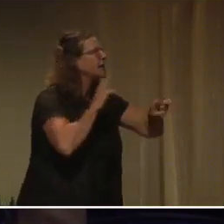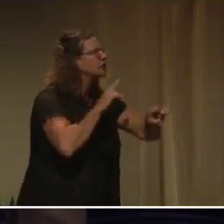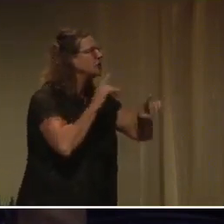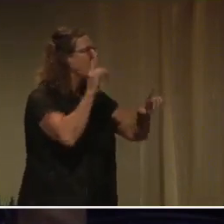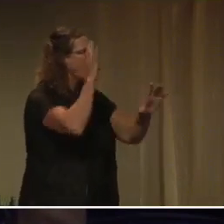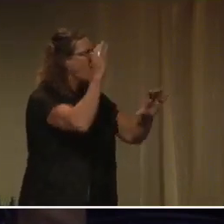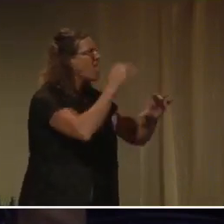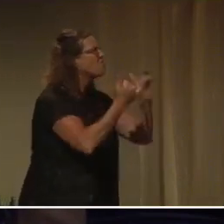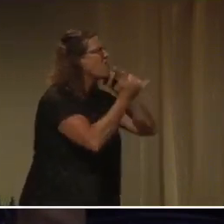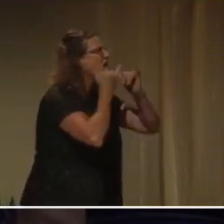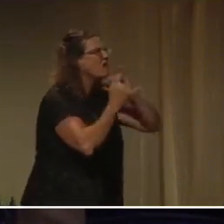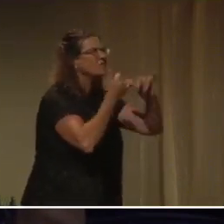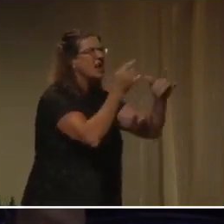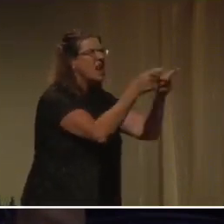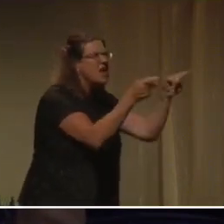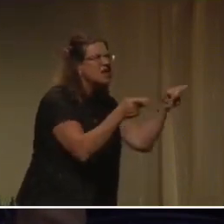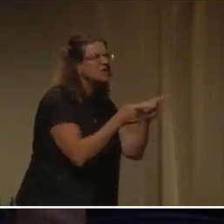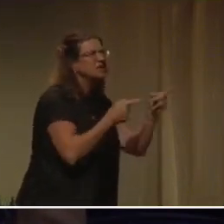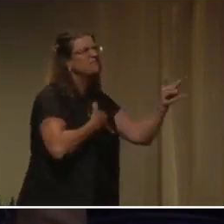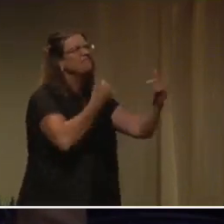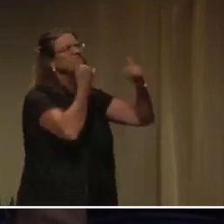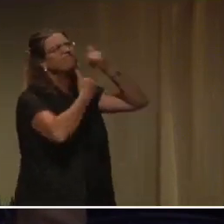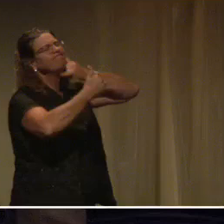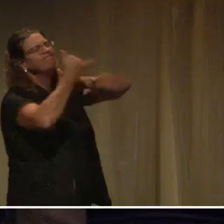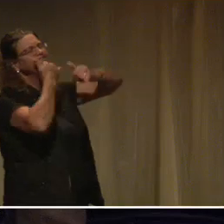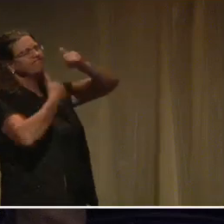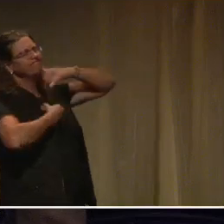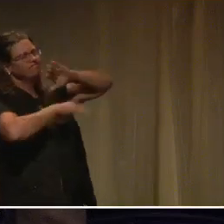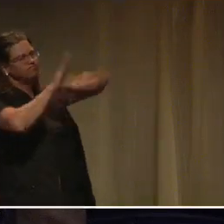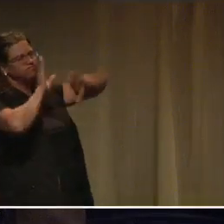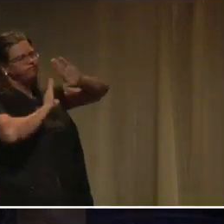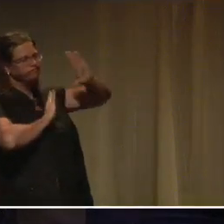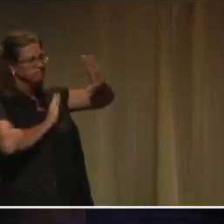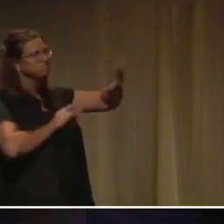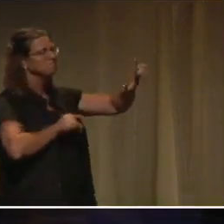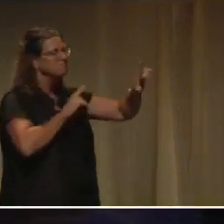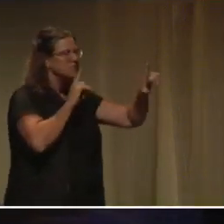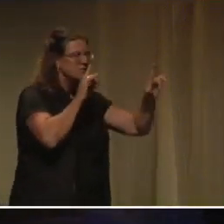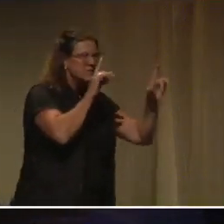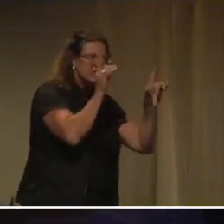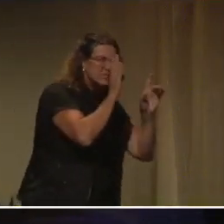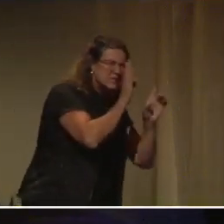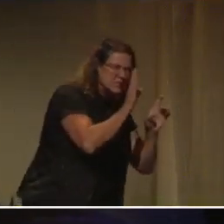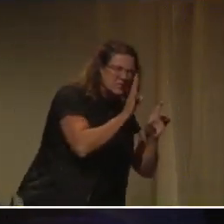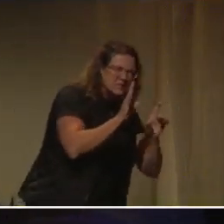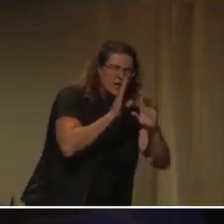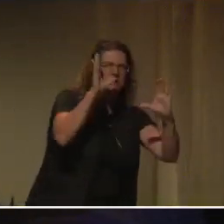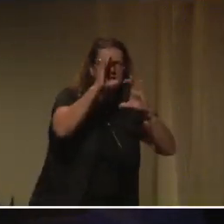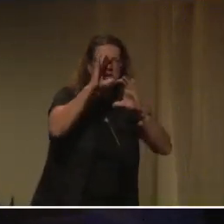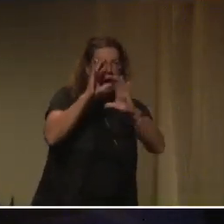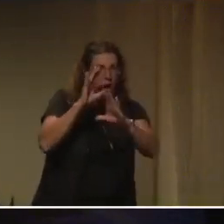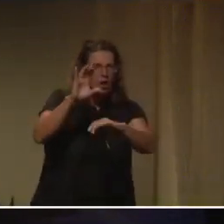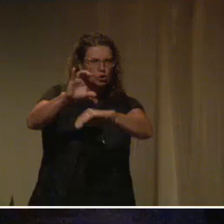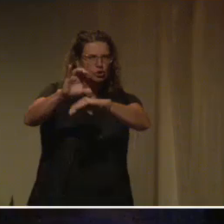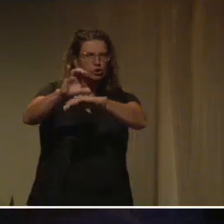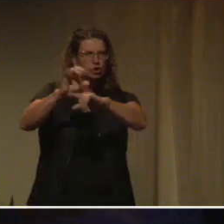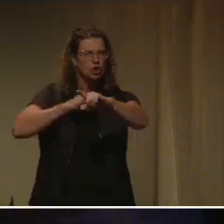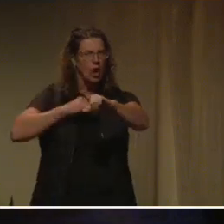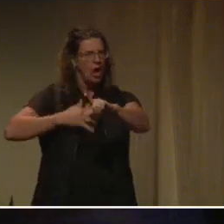once I got back into the Word and started seeking a church, I was led to